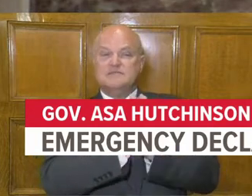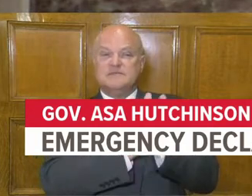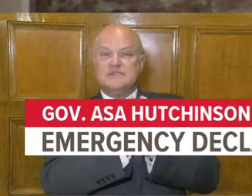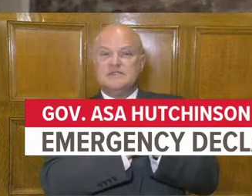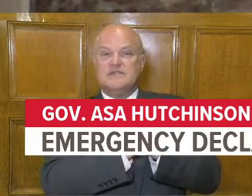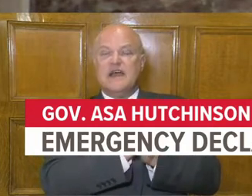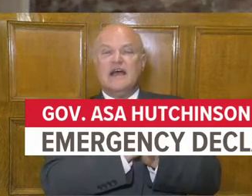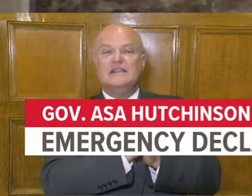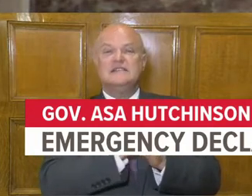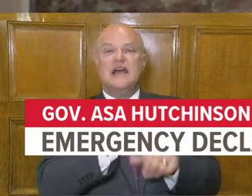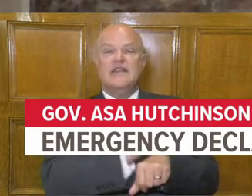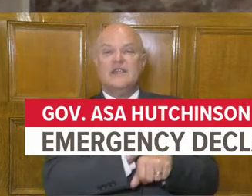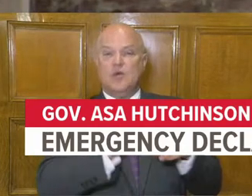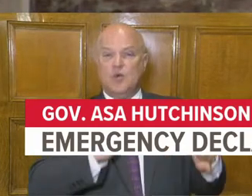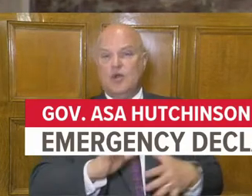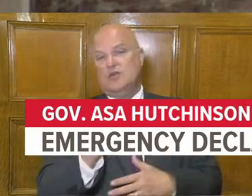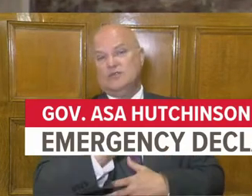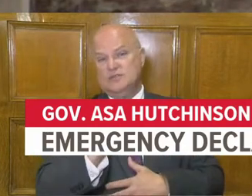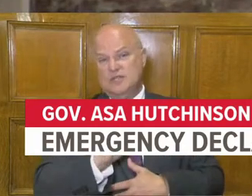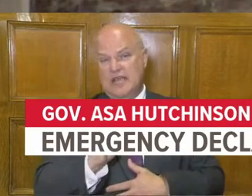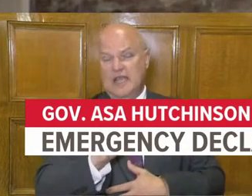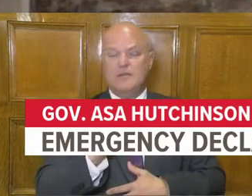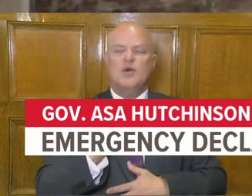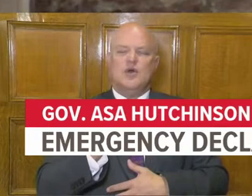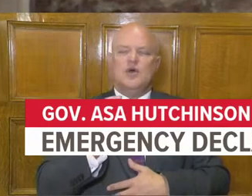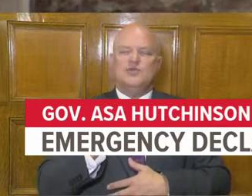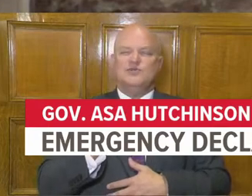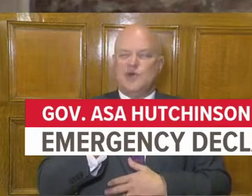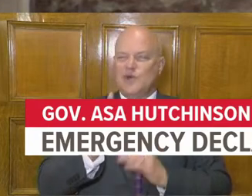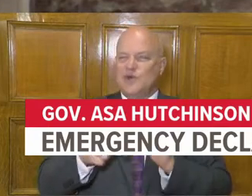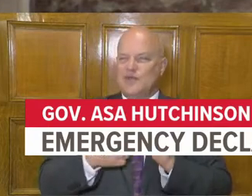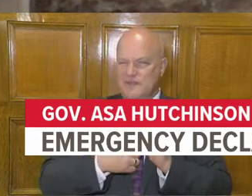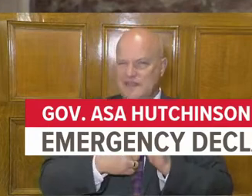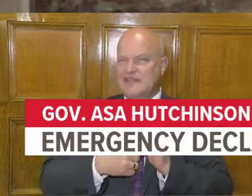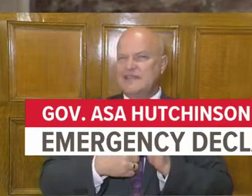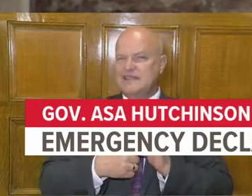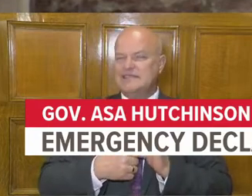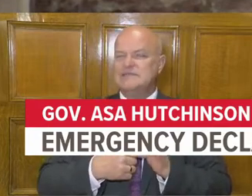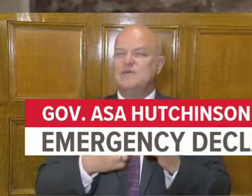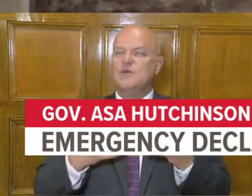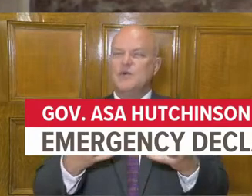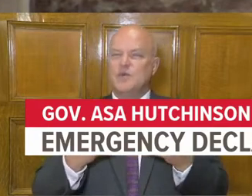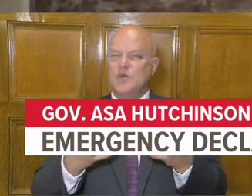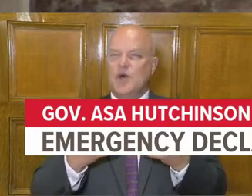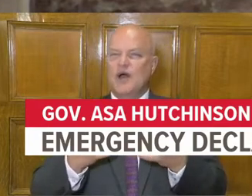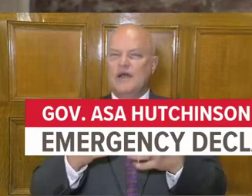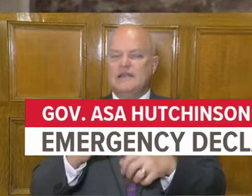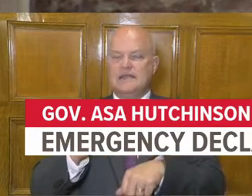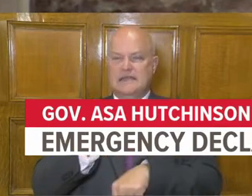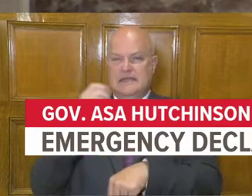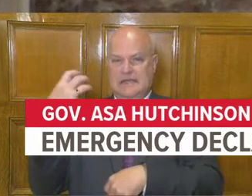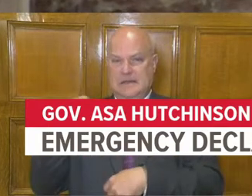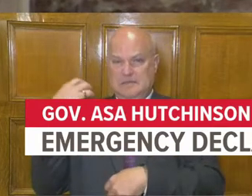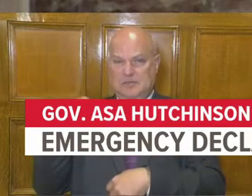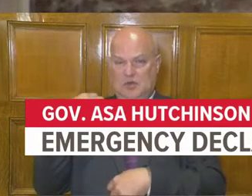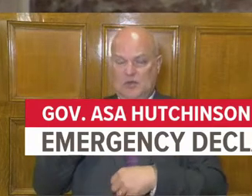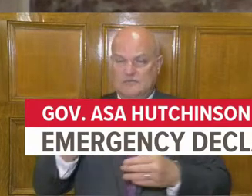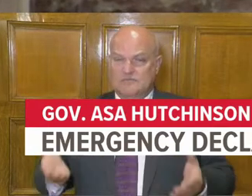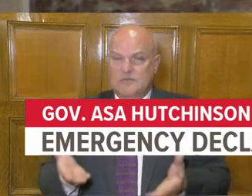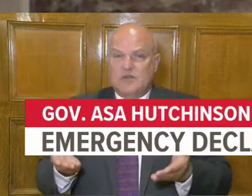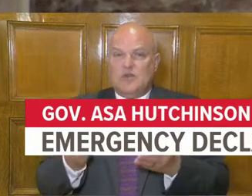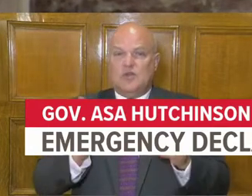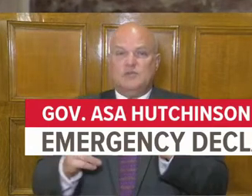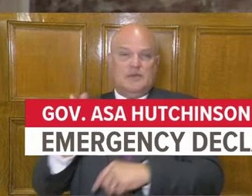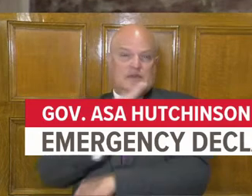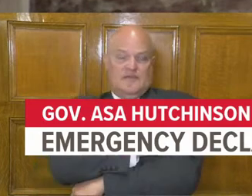their employees in a similar fashion. And so this is consistent with what we want employers to do, encourage